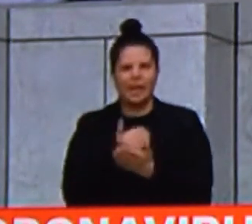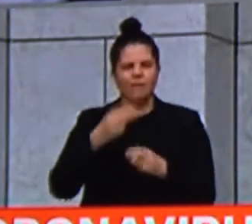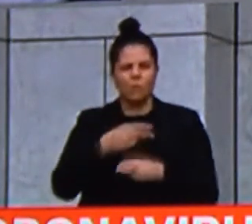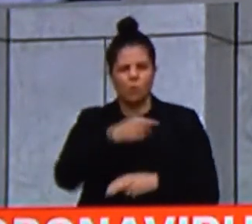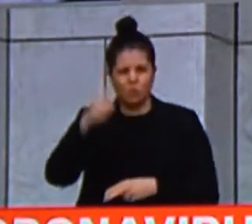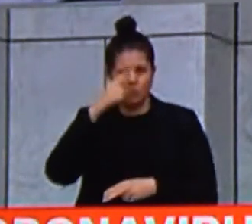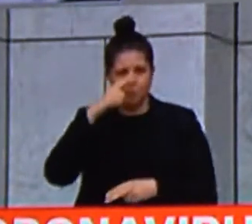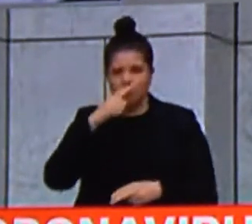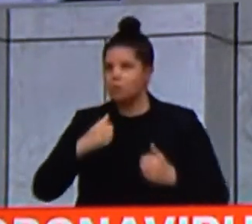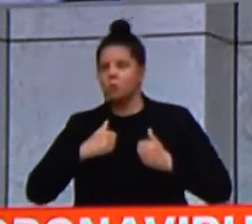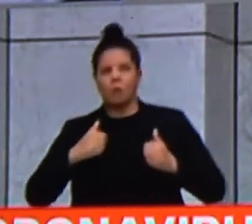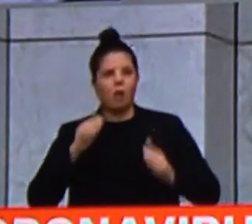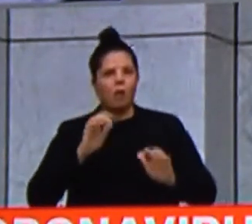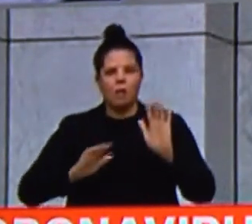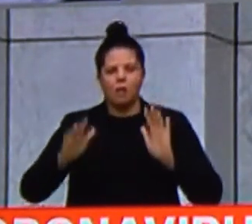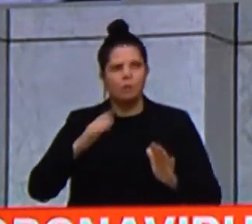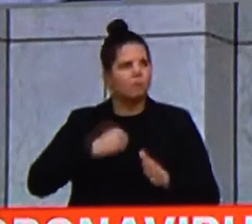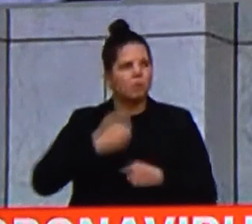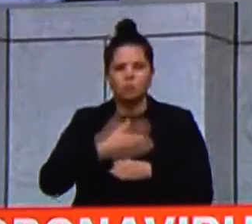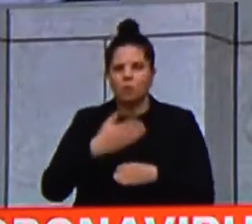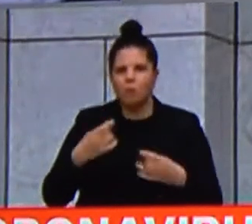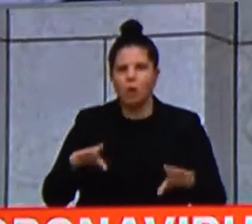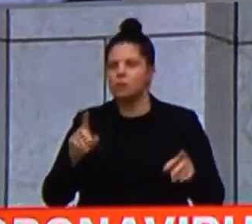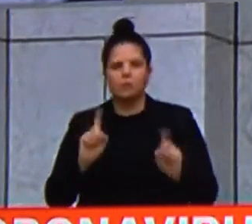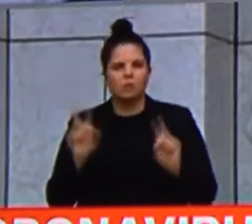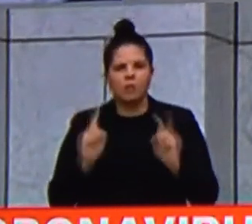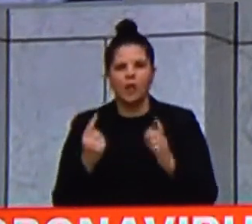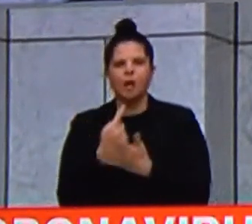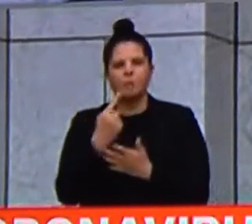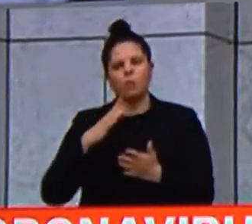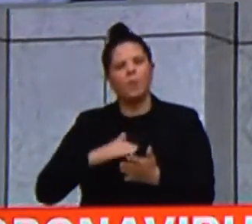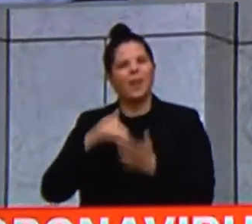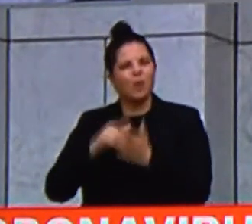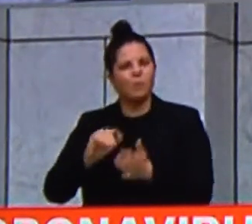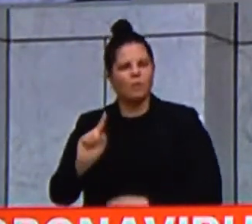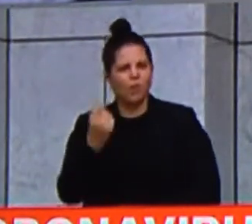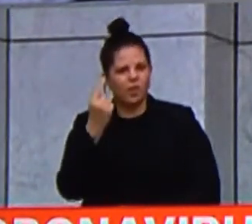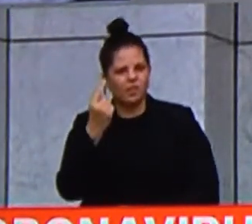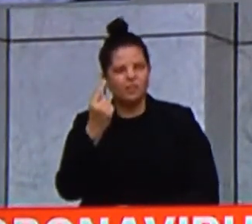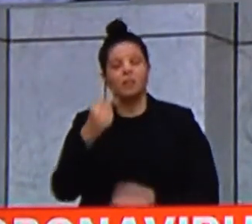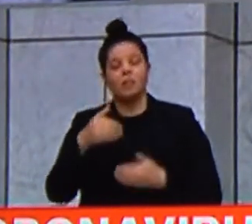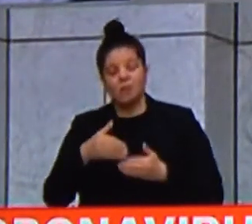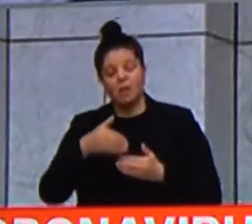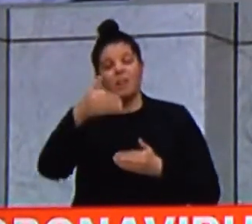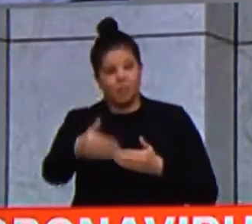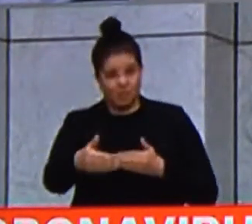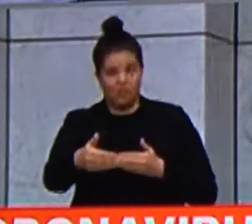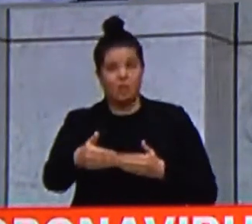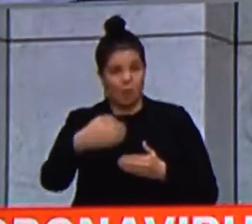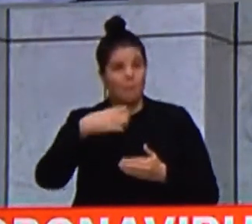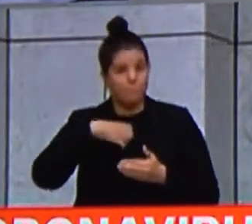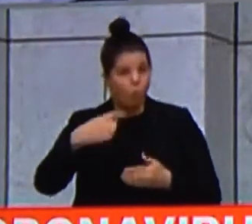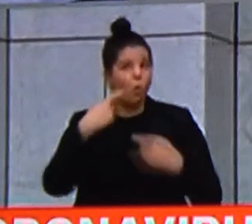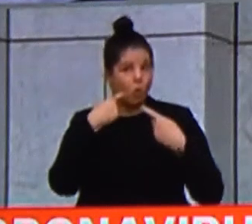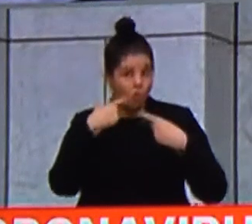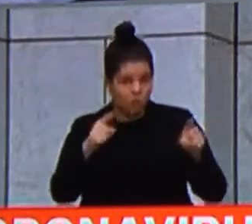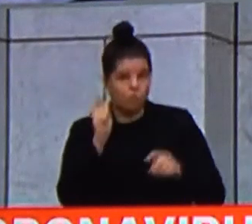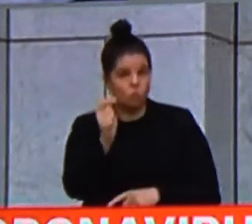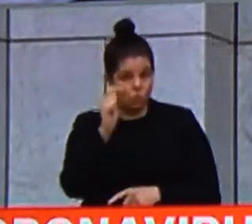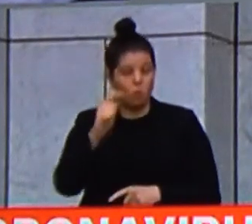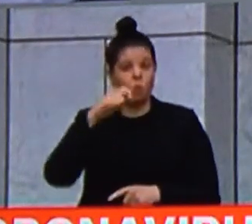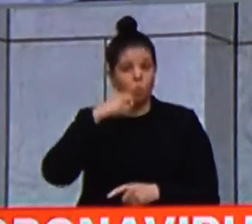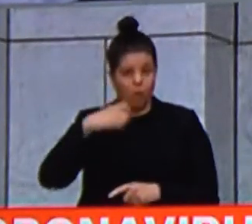appropriate. It's very important, as the Minister has said, that we continue to have face-to-face healthcare services available when they are